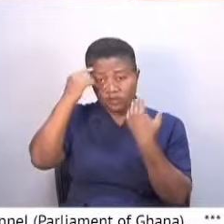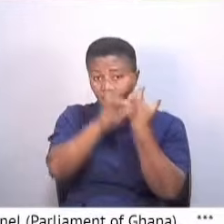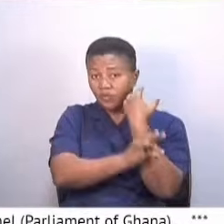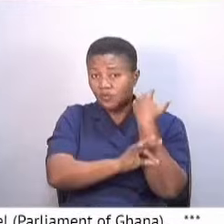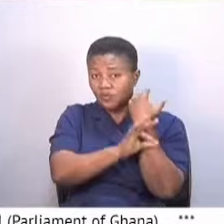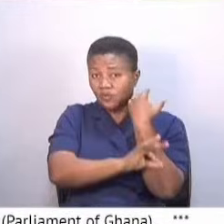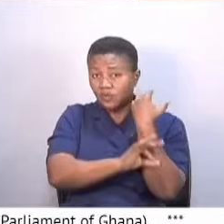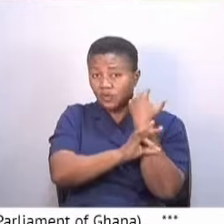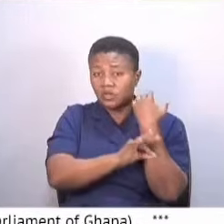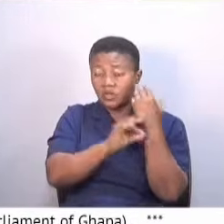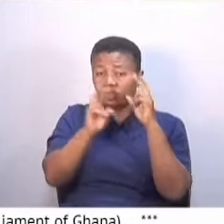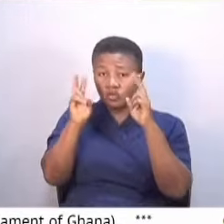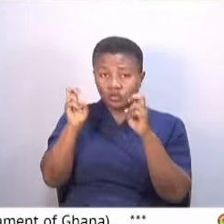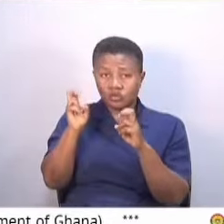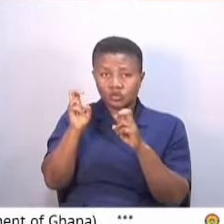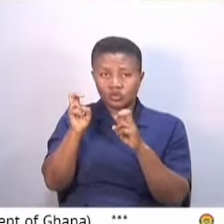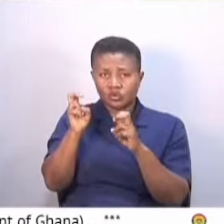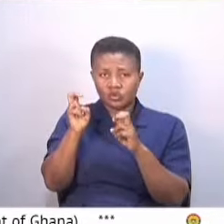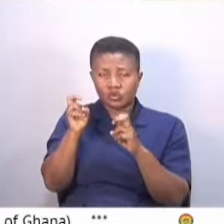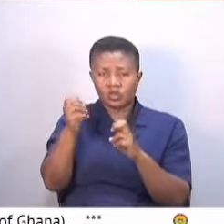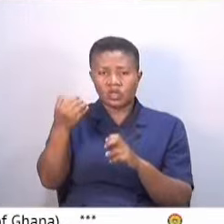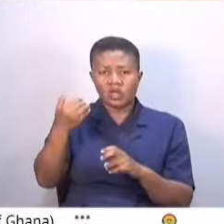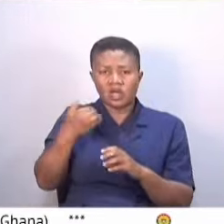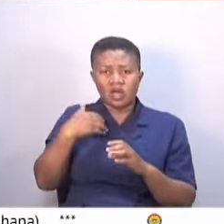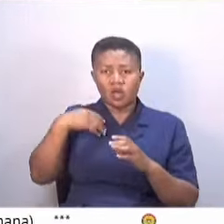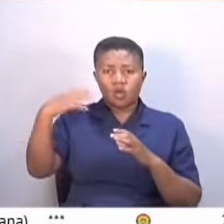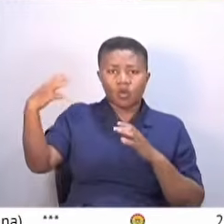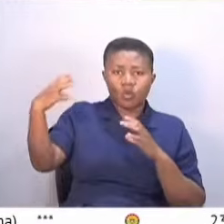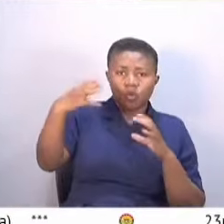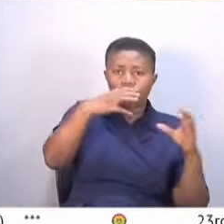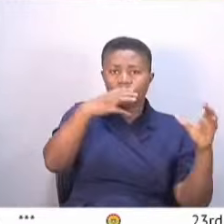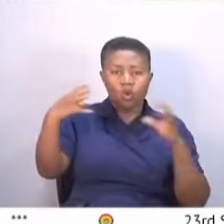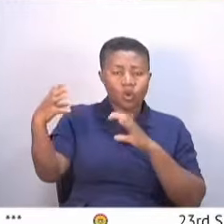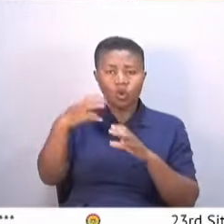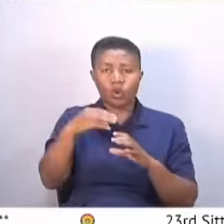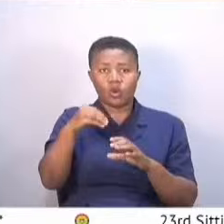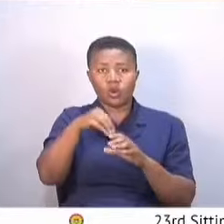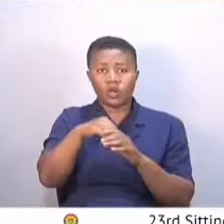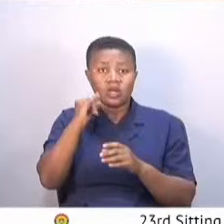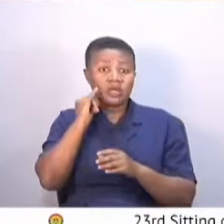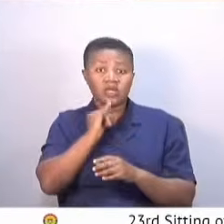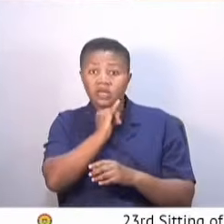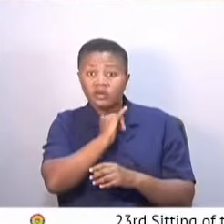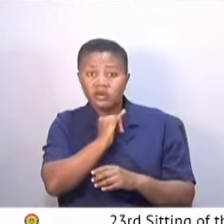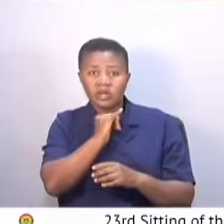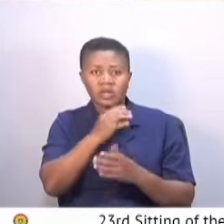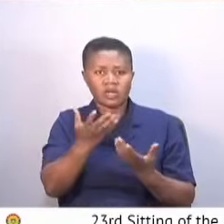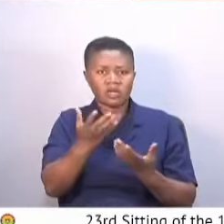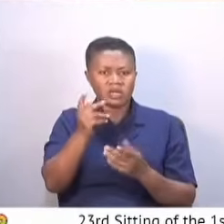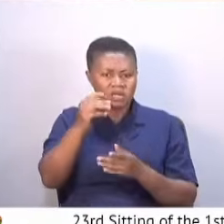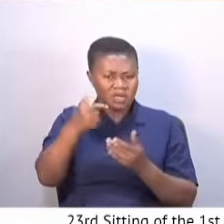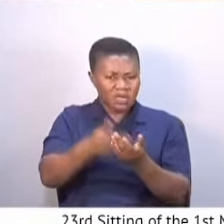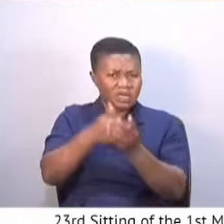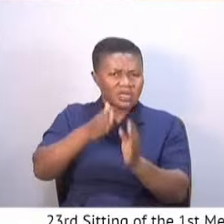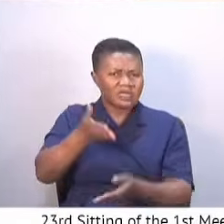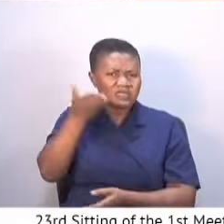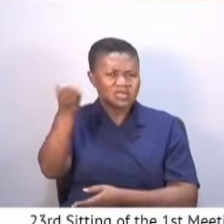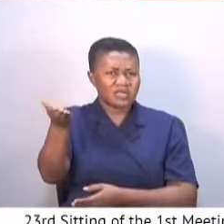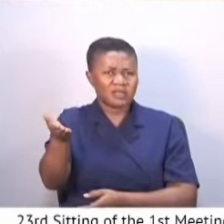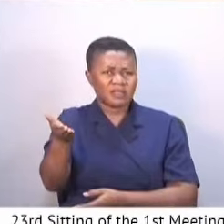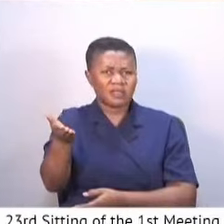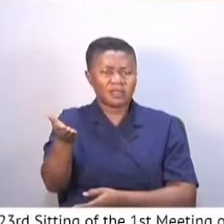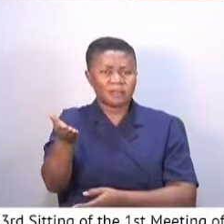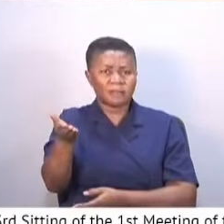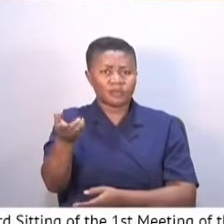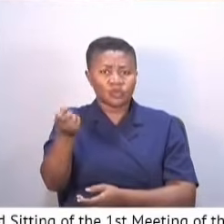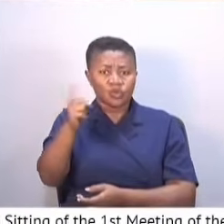Minister for Foreign Affairs. There is a war in Iran and Israel, and Ghanaians are there. When there was war